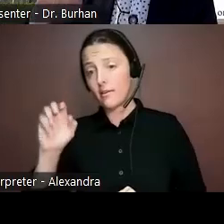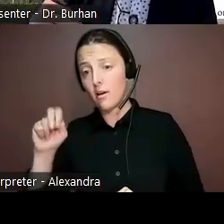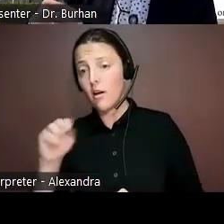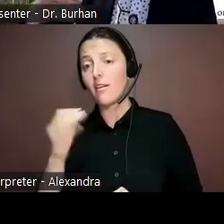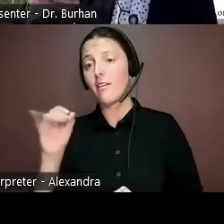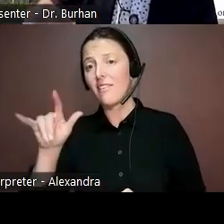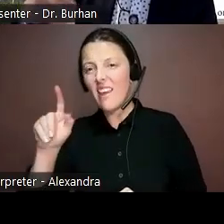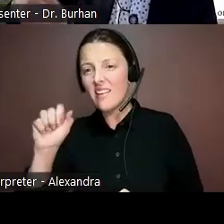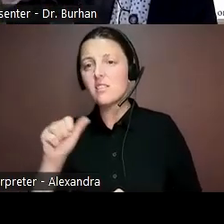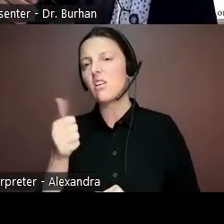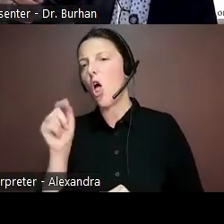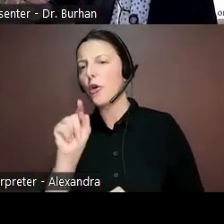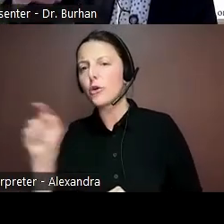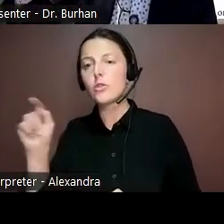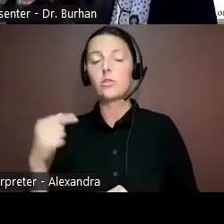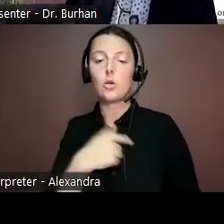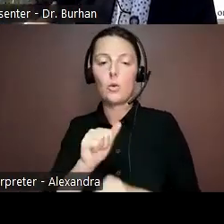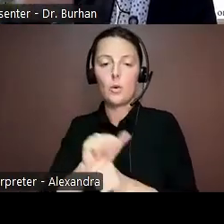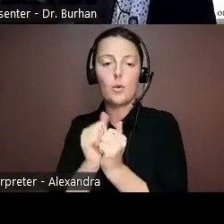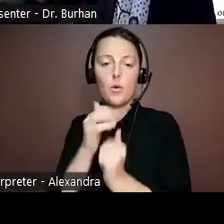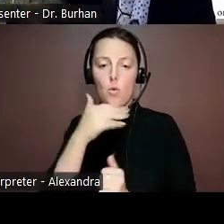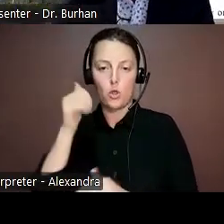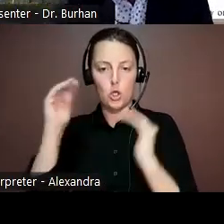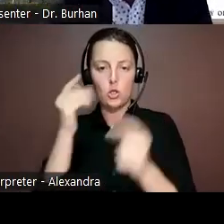a potential for depression in late life to be a